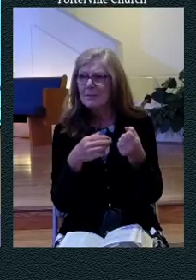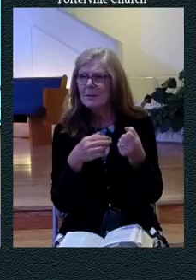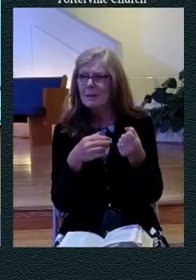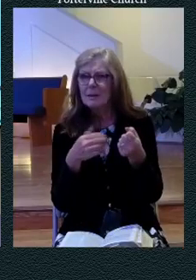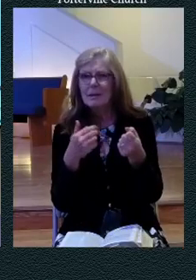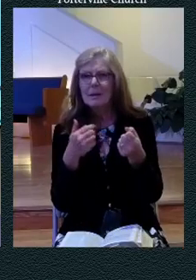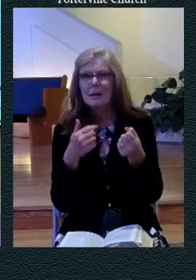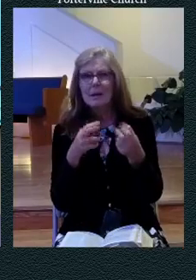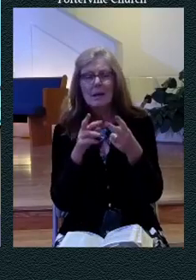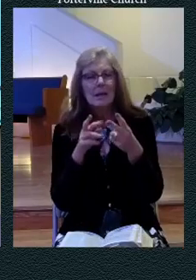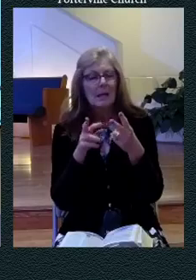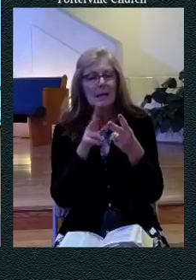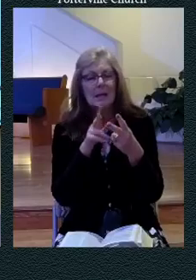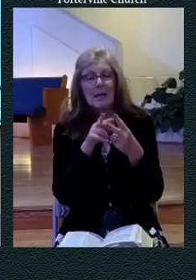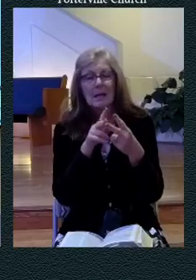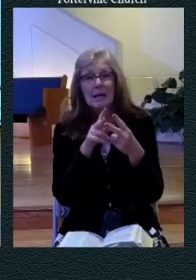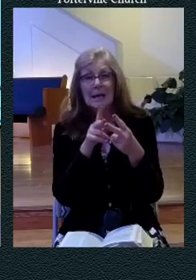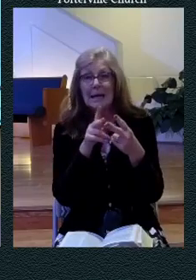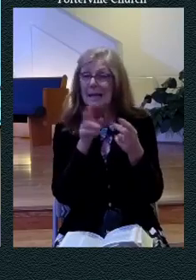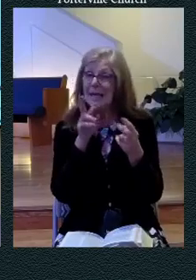Either sin is with you,